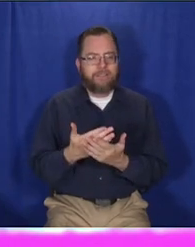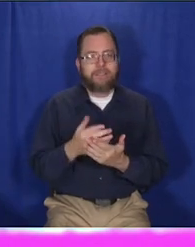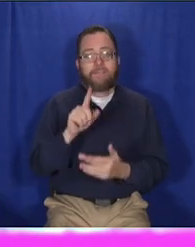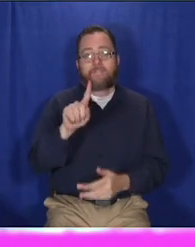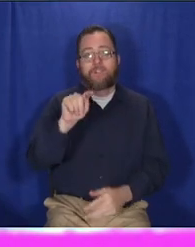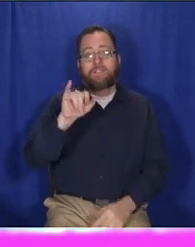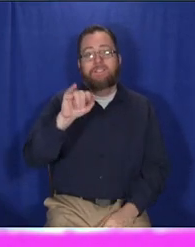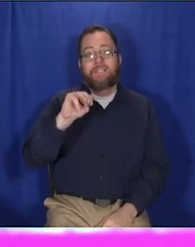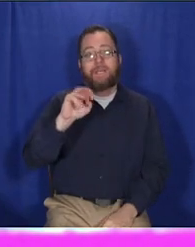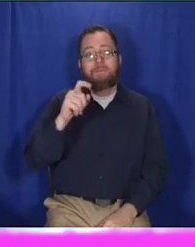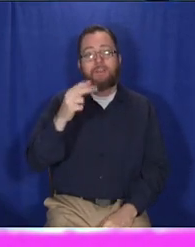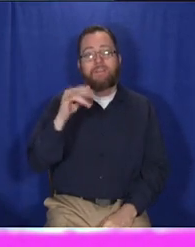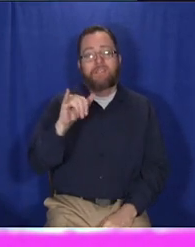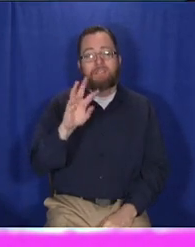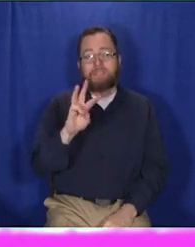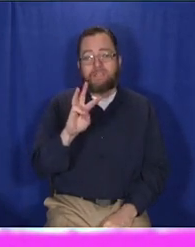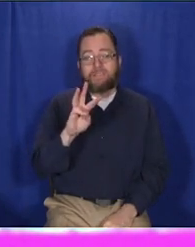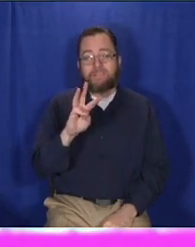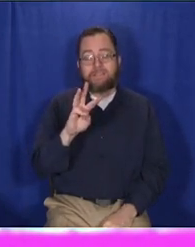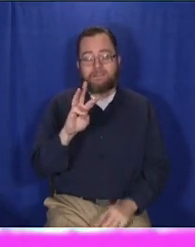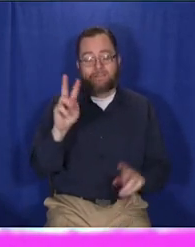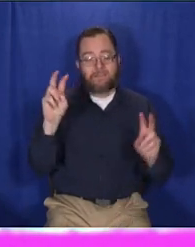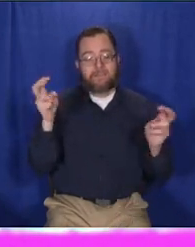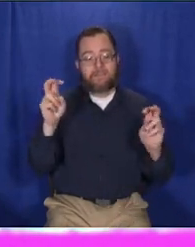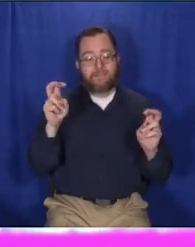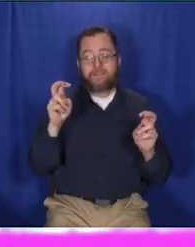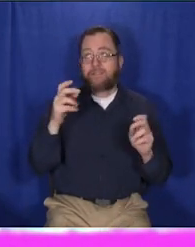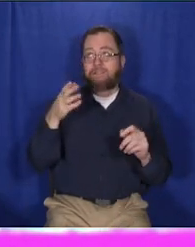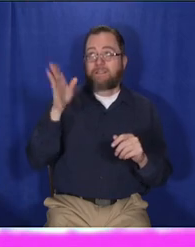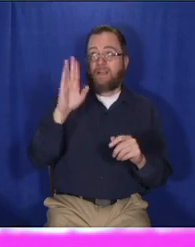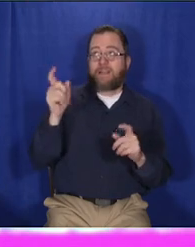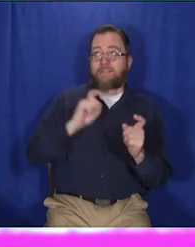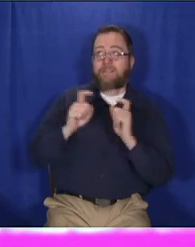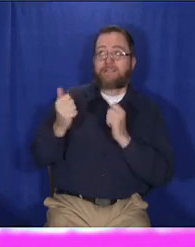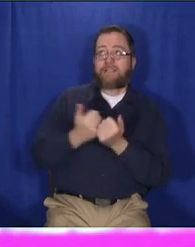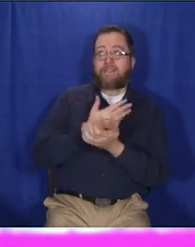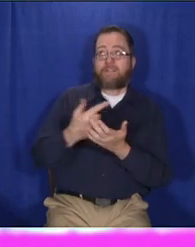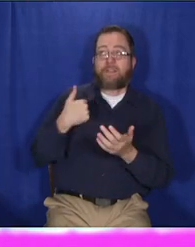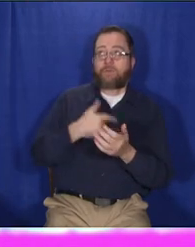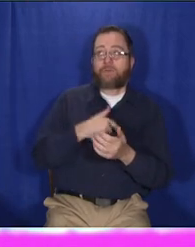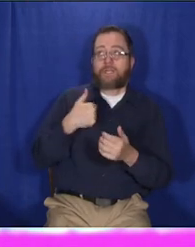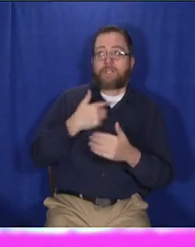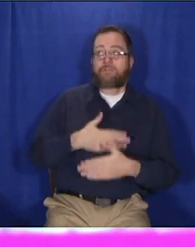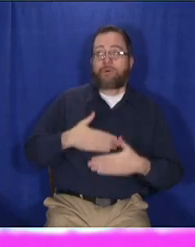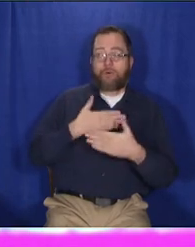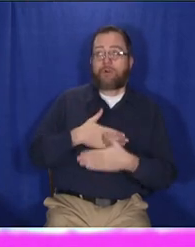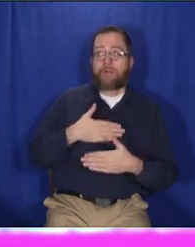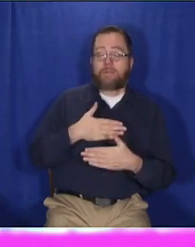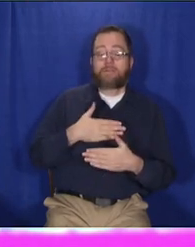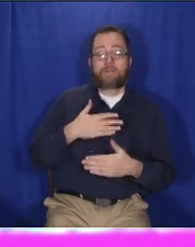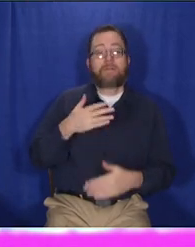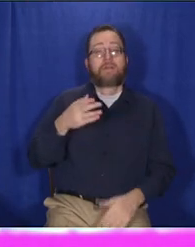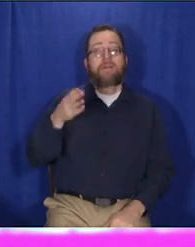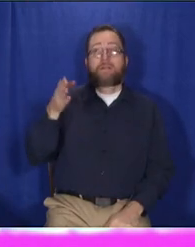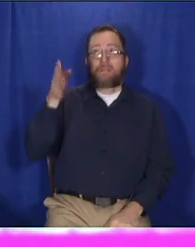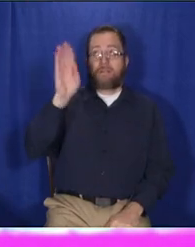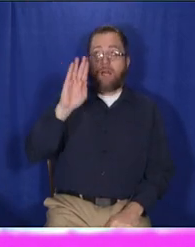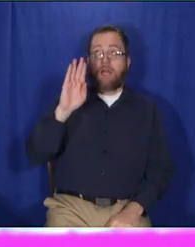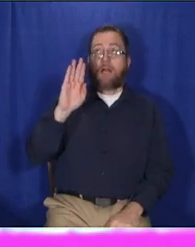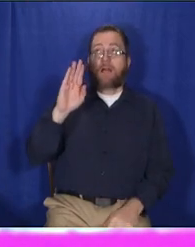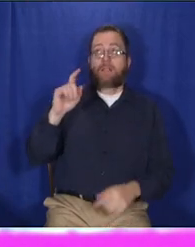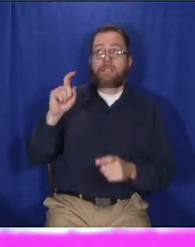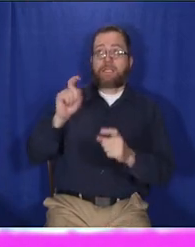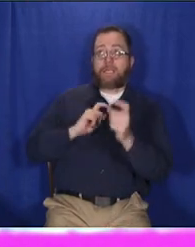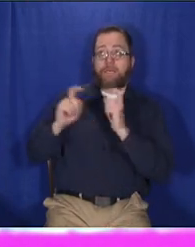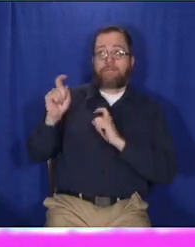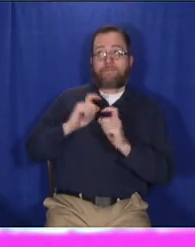he richly supplies us with everything to enjoy. God gives to us, and we respond to God with